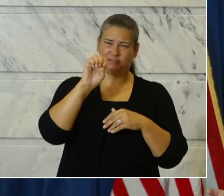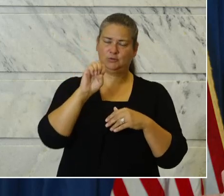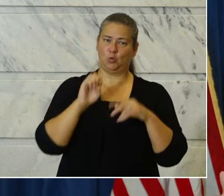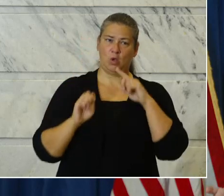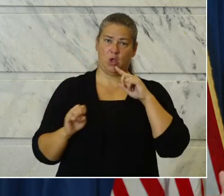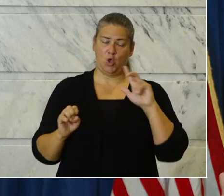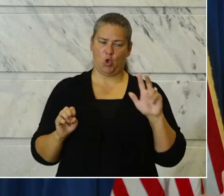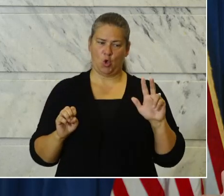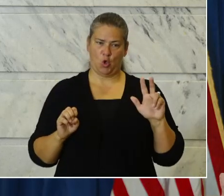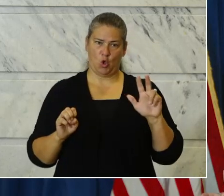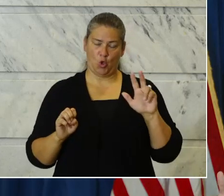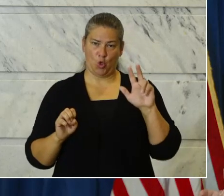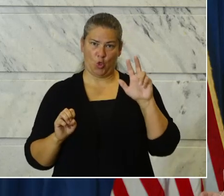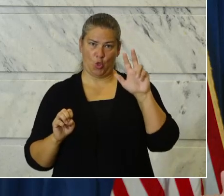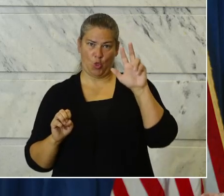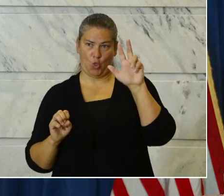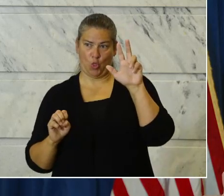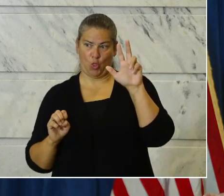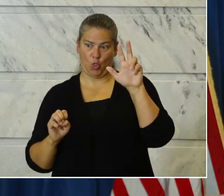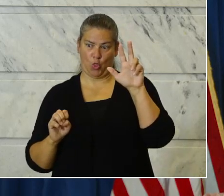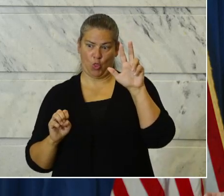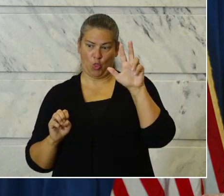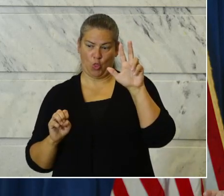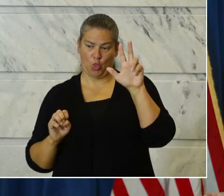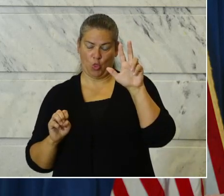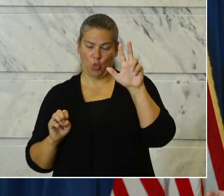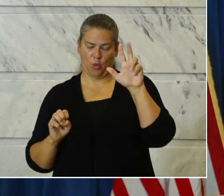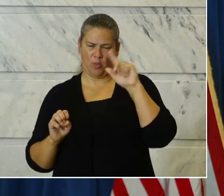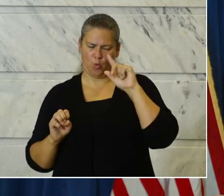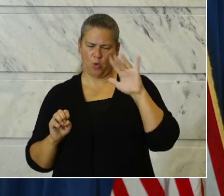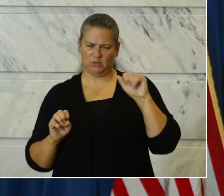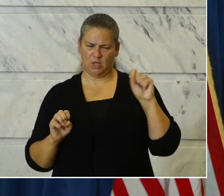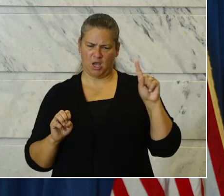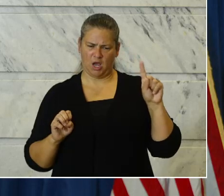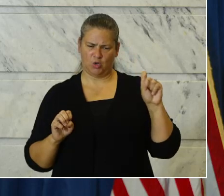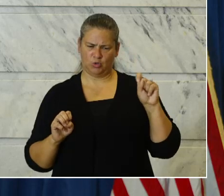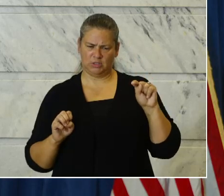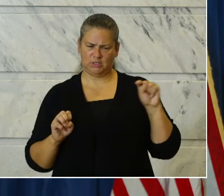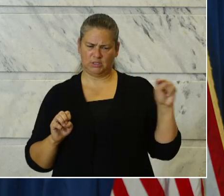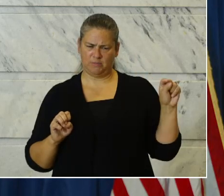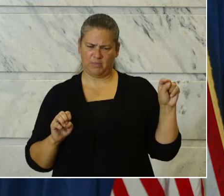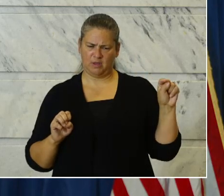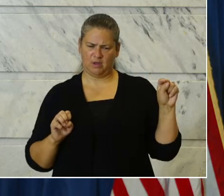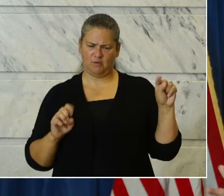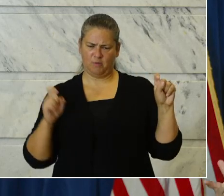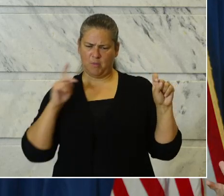those I think are since, if not more, maybe it was 100 and something from when people originally came back.